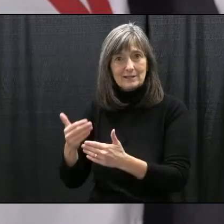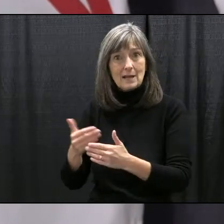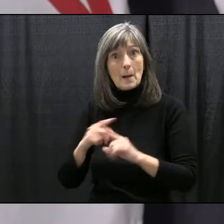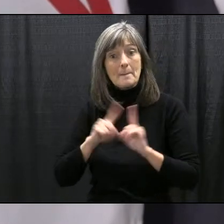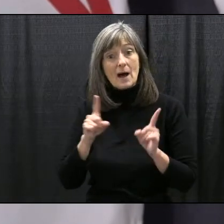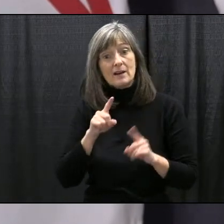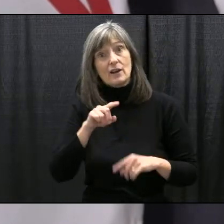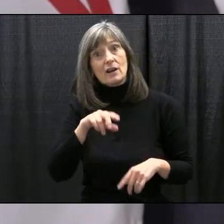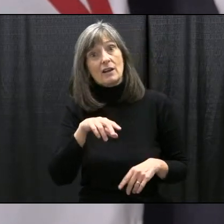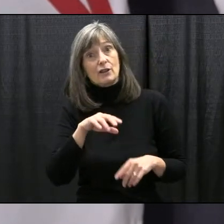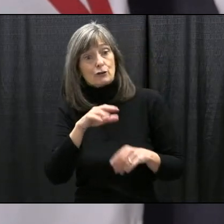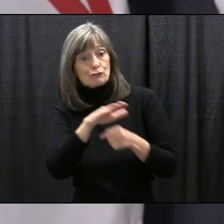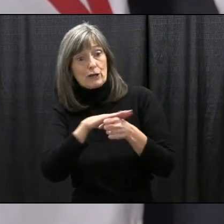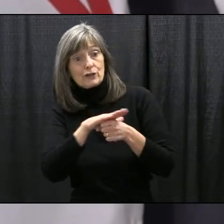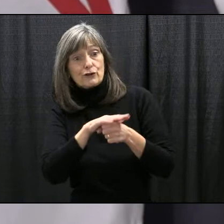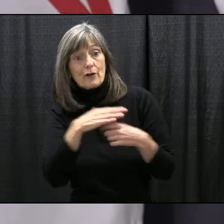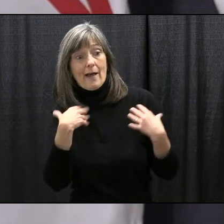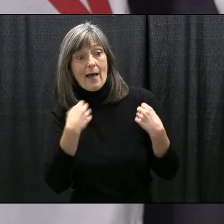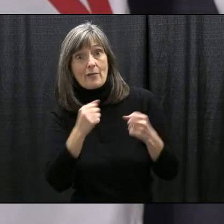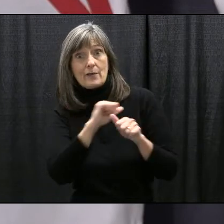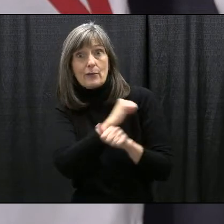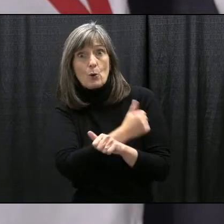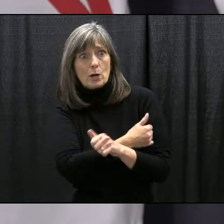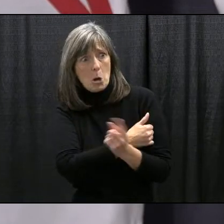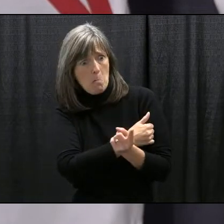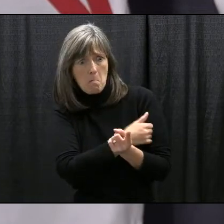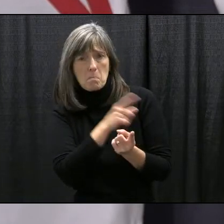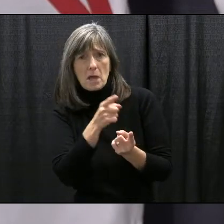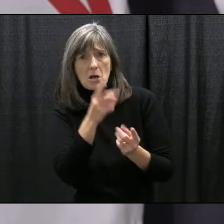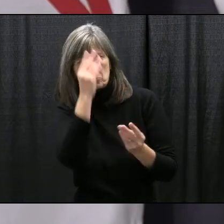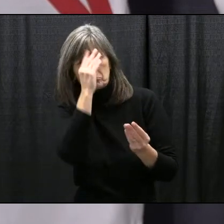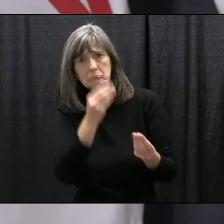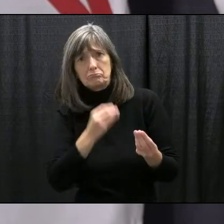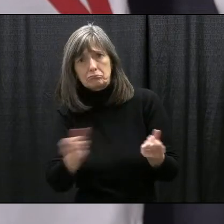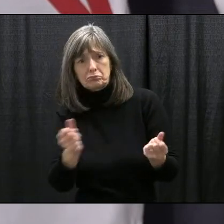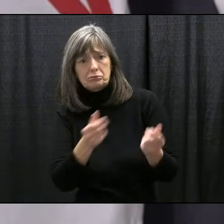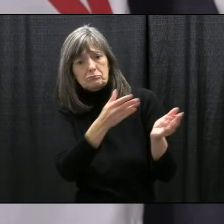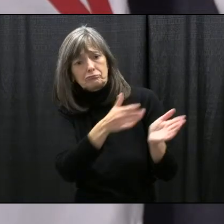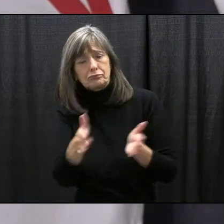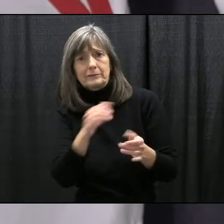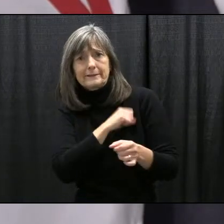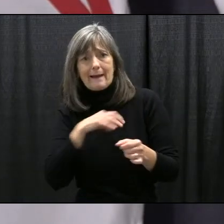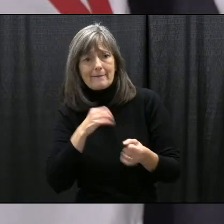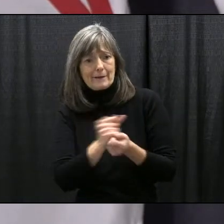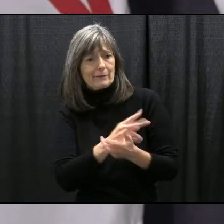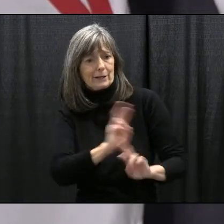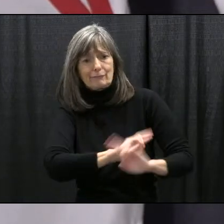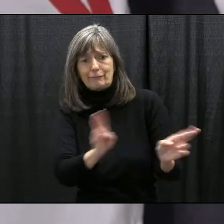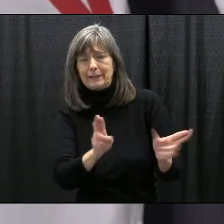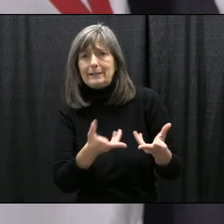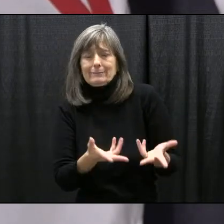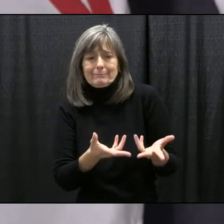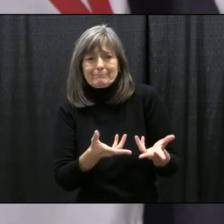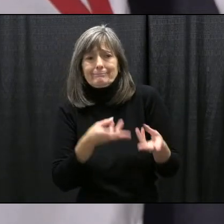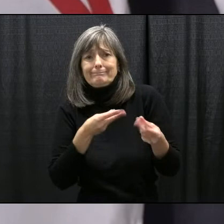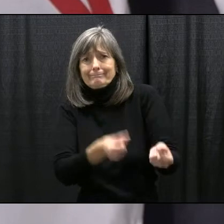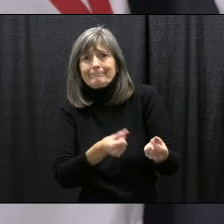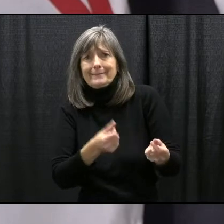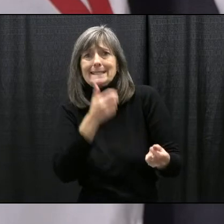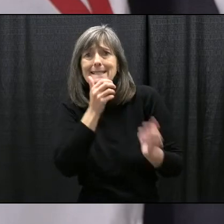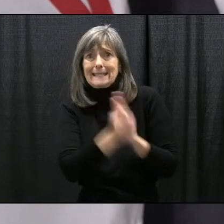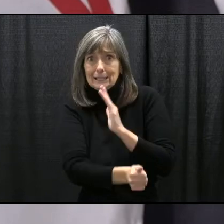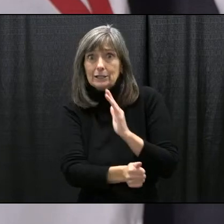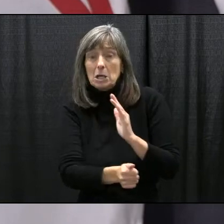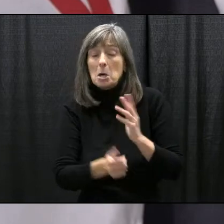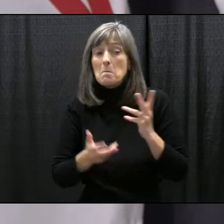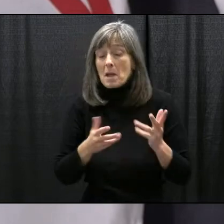well. They organize clinics, they staff facilities. So that would be potentially areas